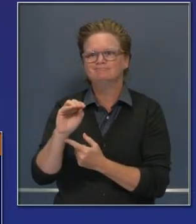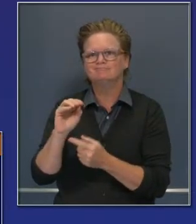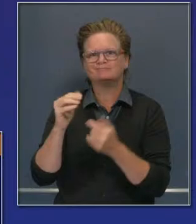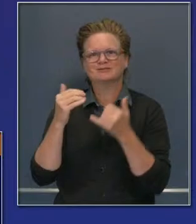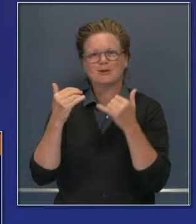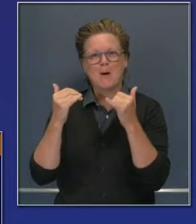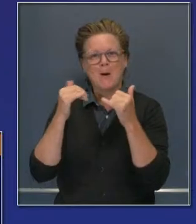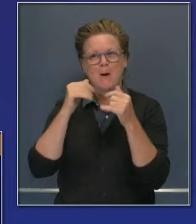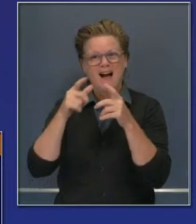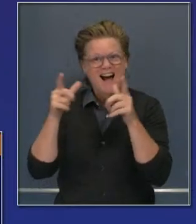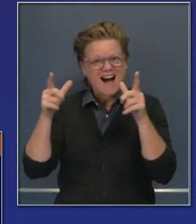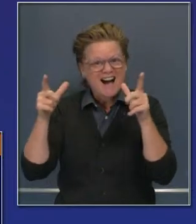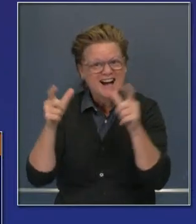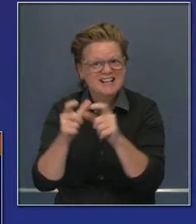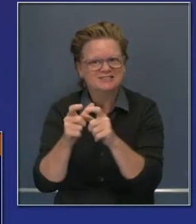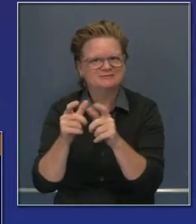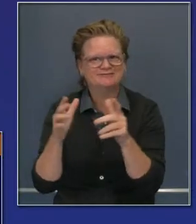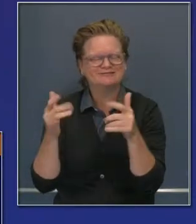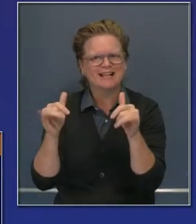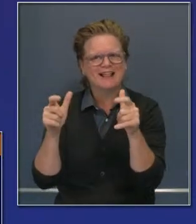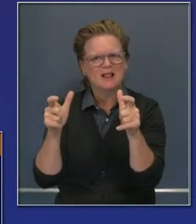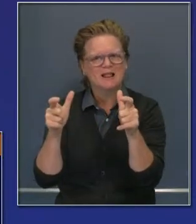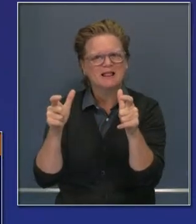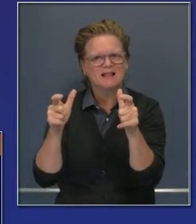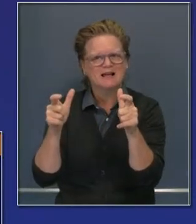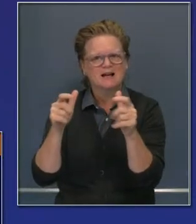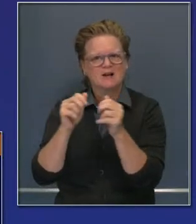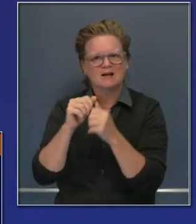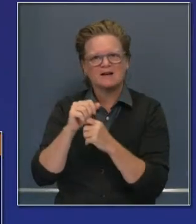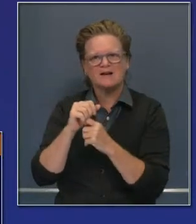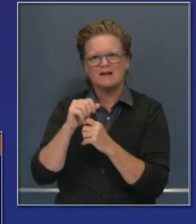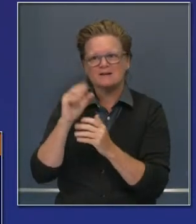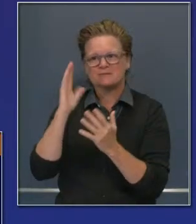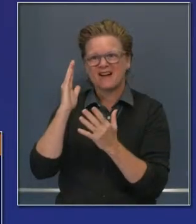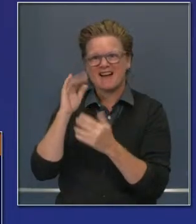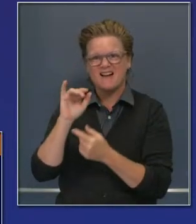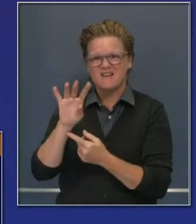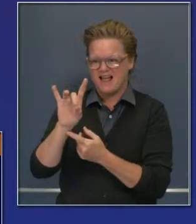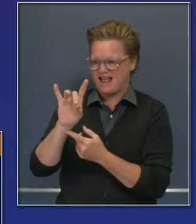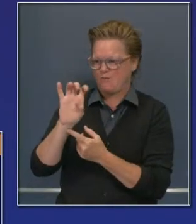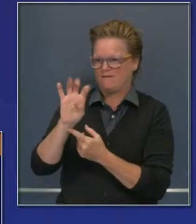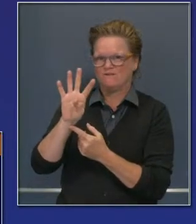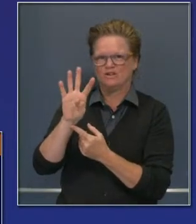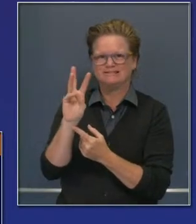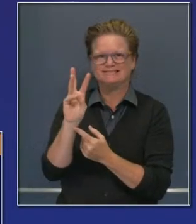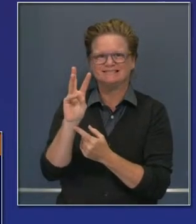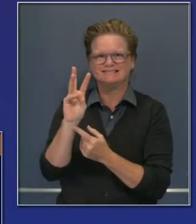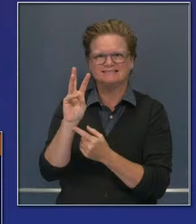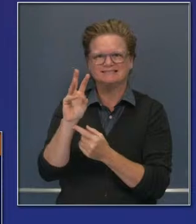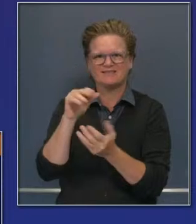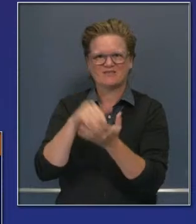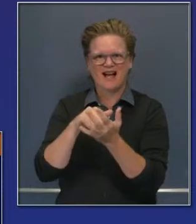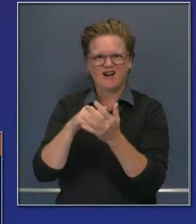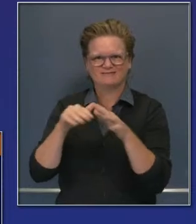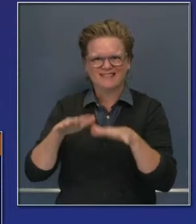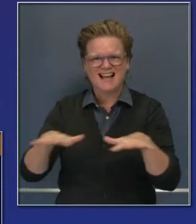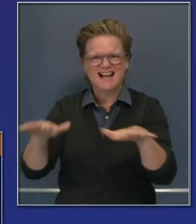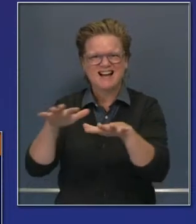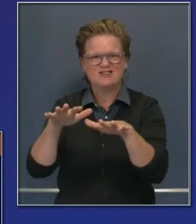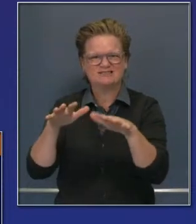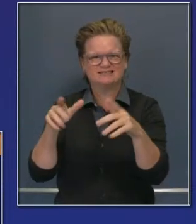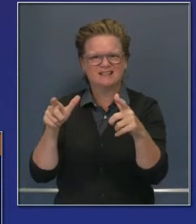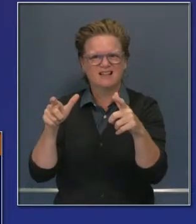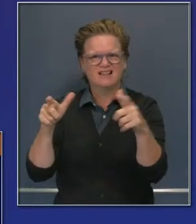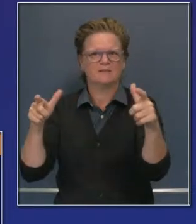days, 34% versus 30% contained. And you'll see the acreage has grown, but modestly compared to seeing some of the growth we had